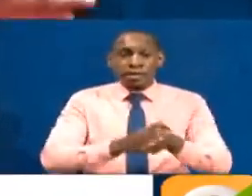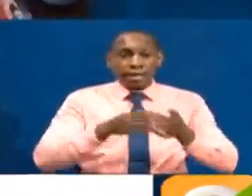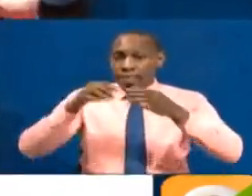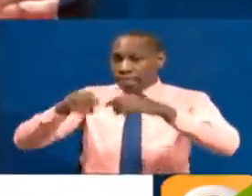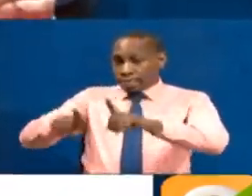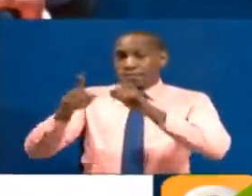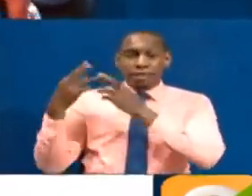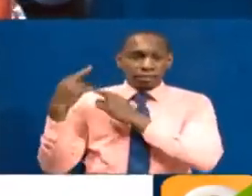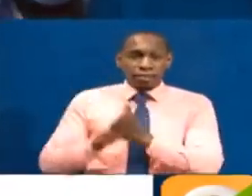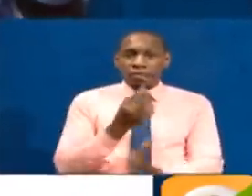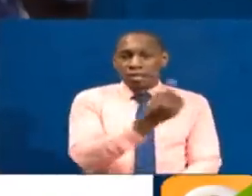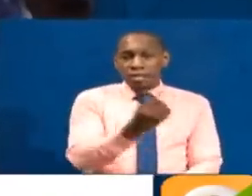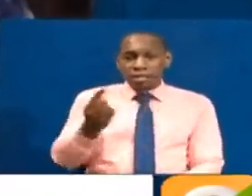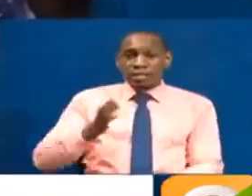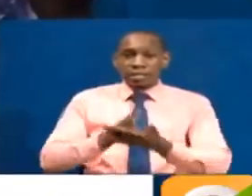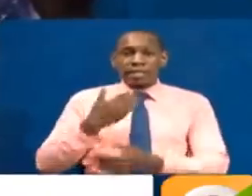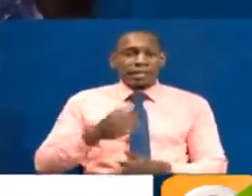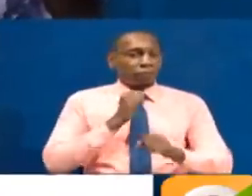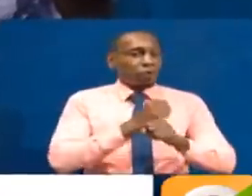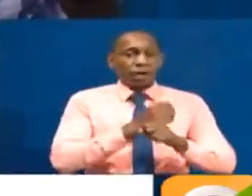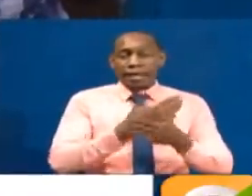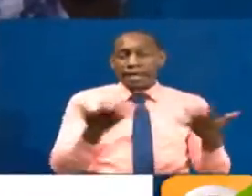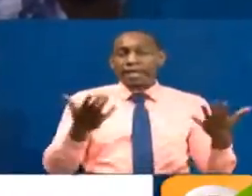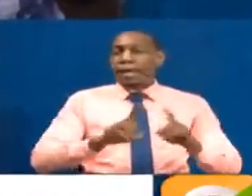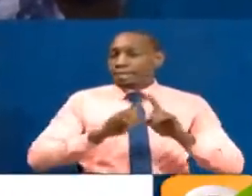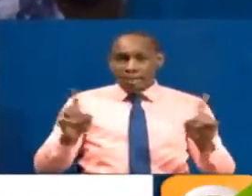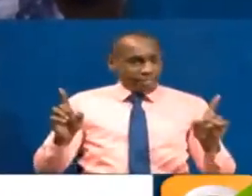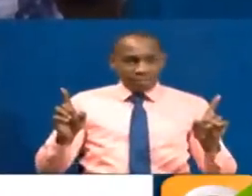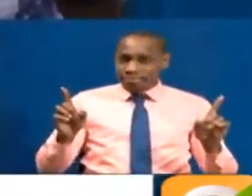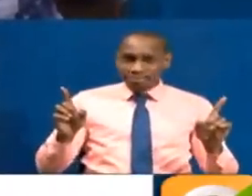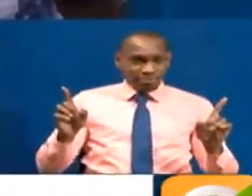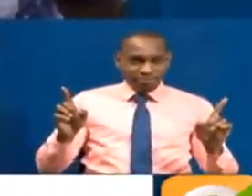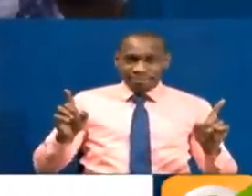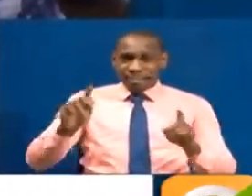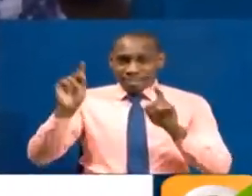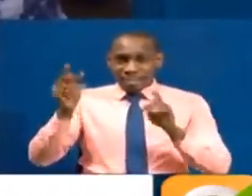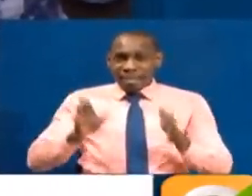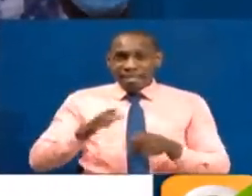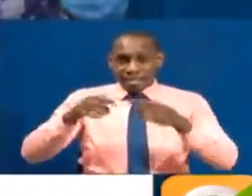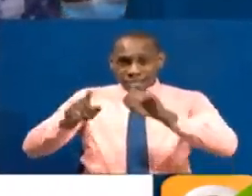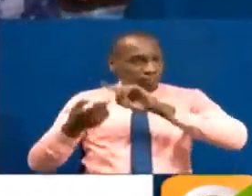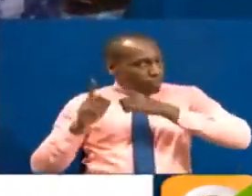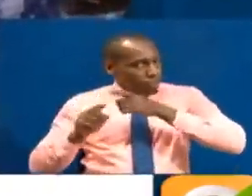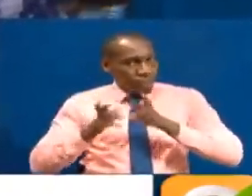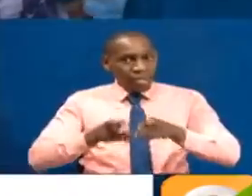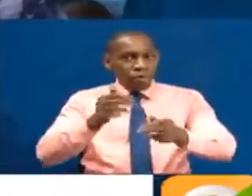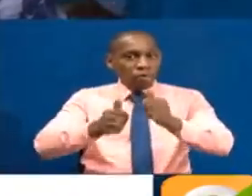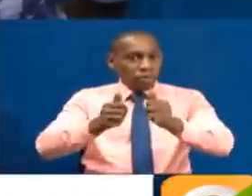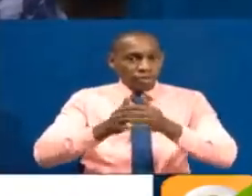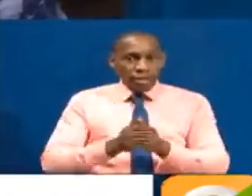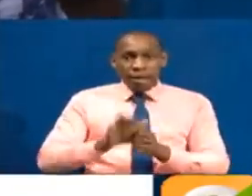Shauri yenu, kila mtu wako na haki ya kufanya vile ataka, lakini Wakenya mjiulize ni barabara